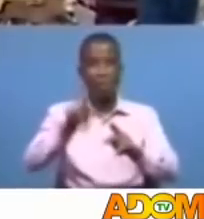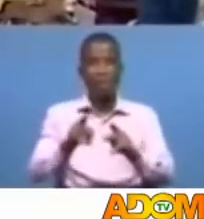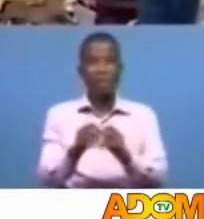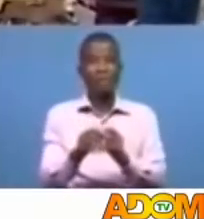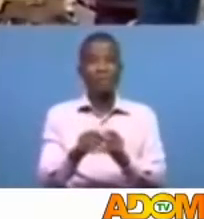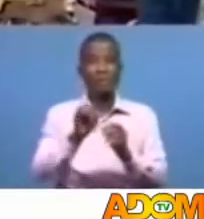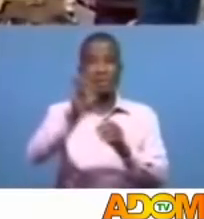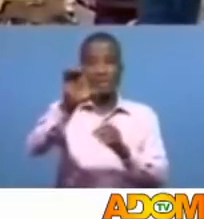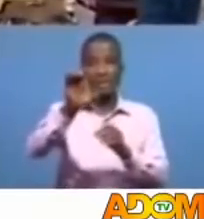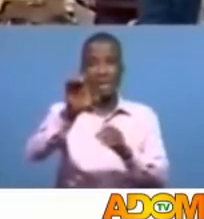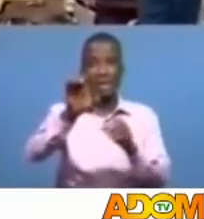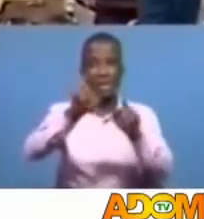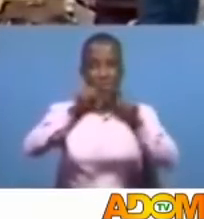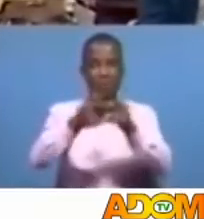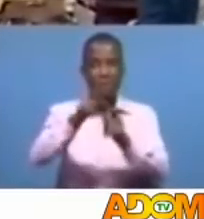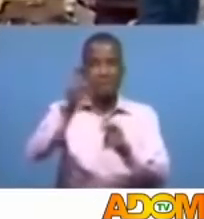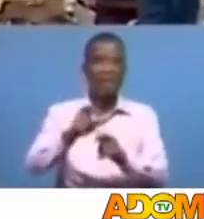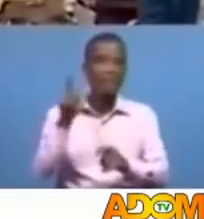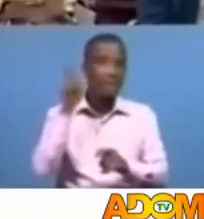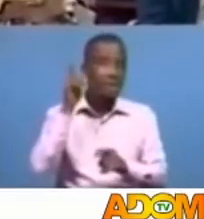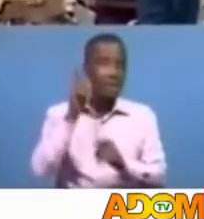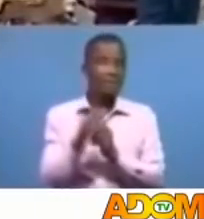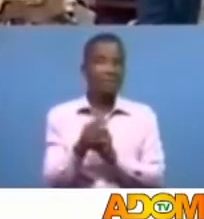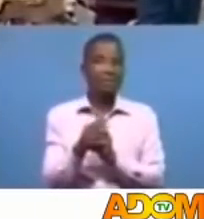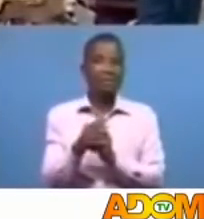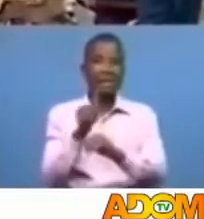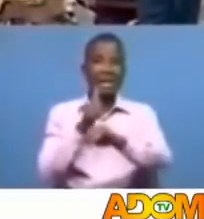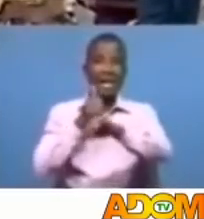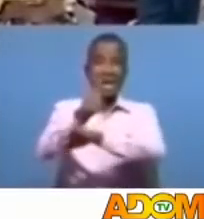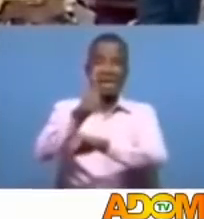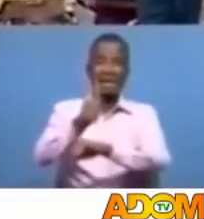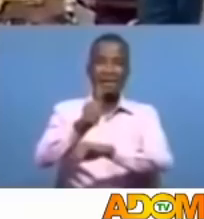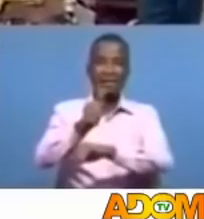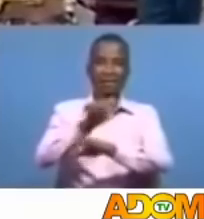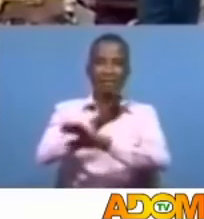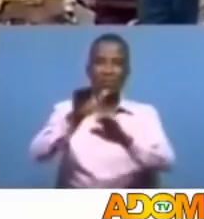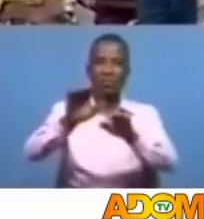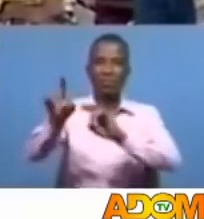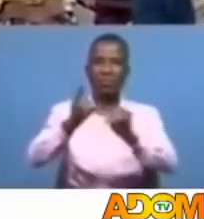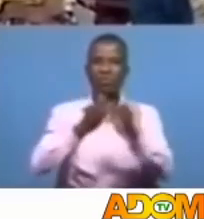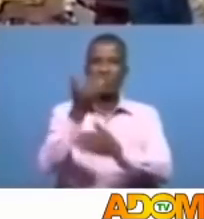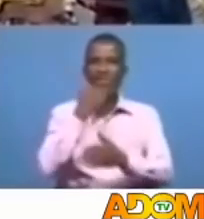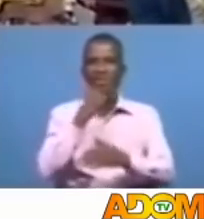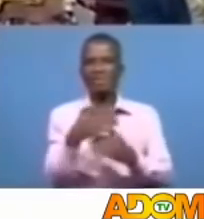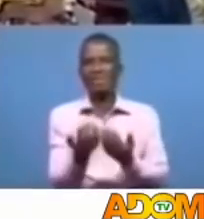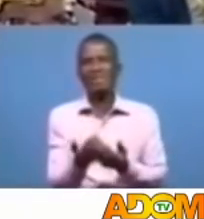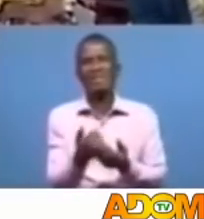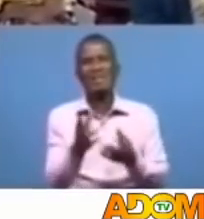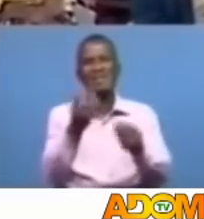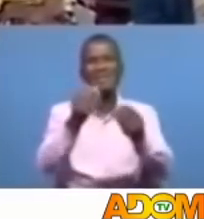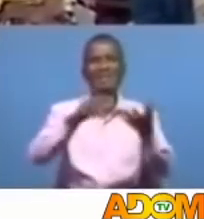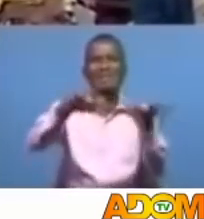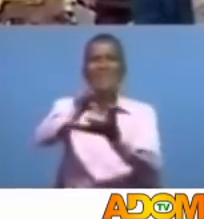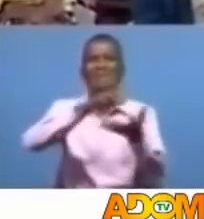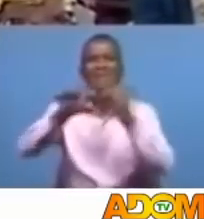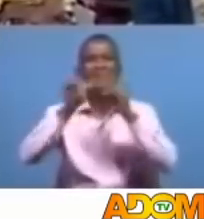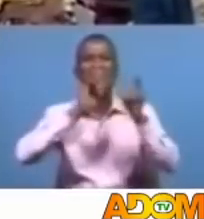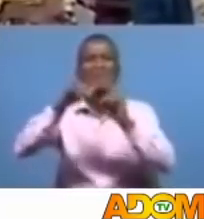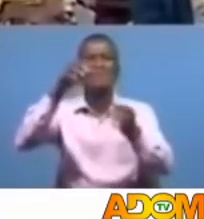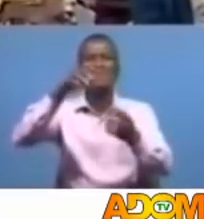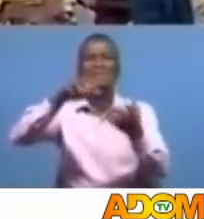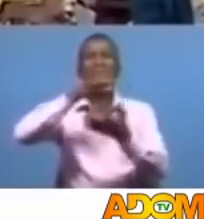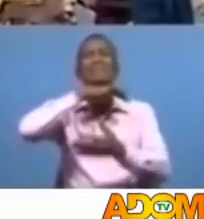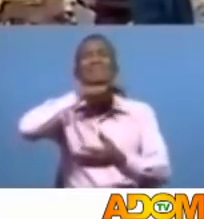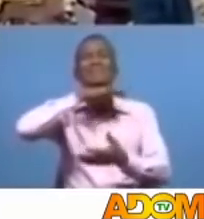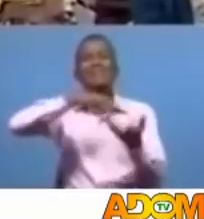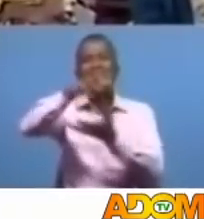institution, the Electoral Commission she heads, that has been accused by the petitioner of not having performed his role. Now, my lords, I mean, respectfully, that is